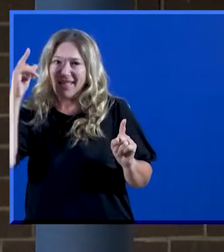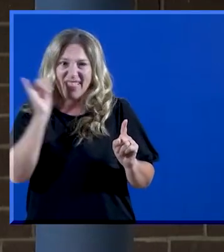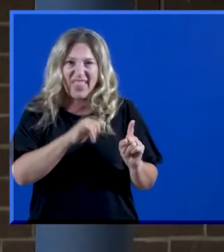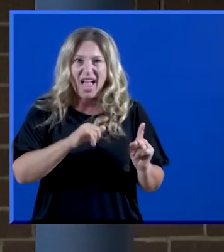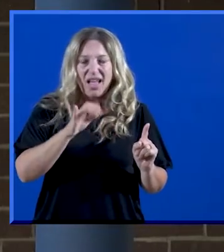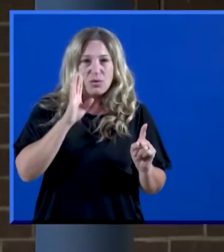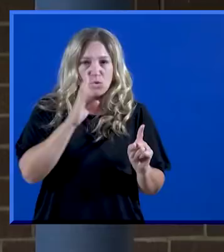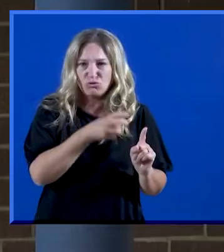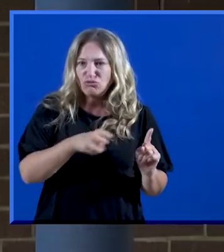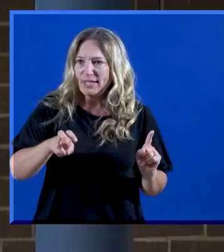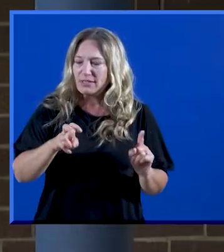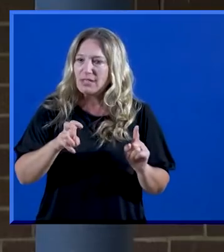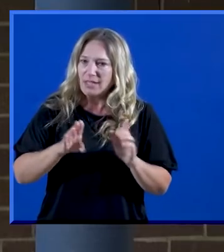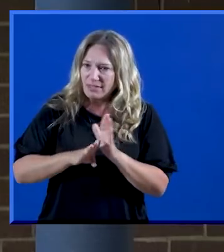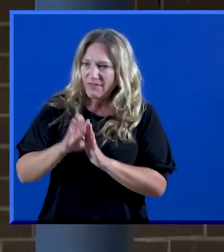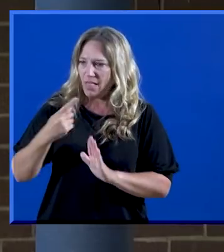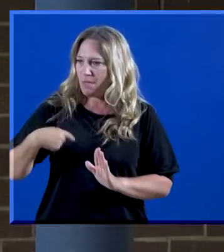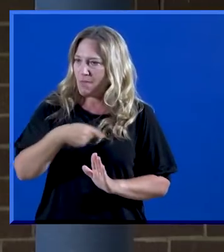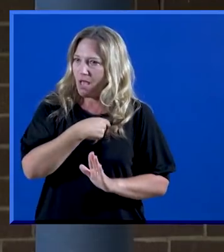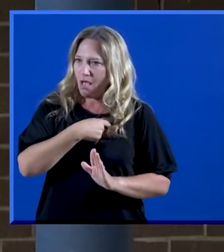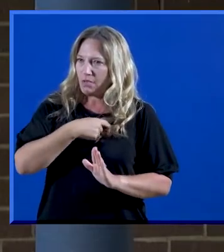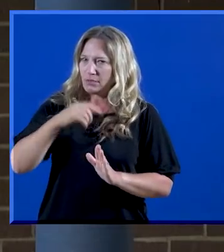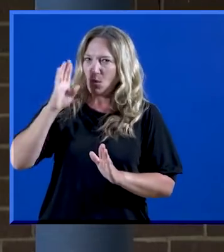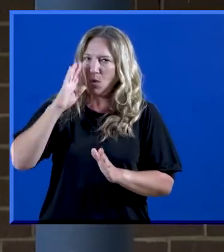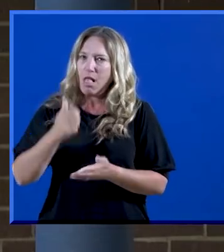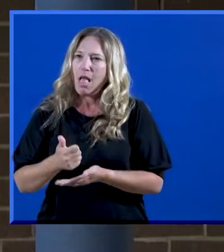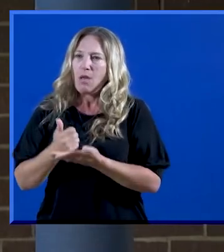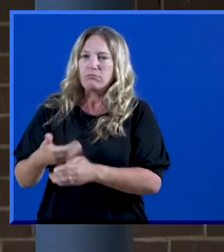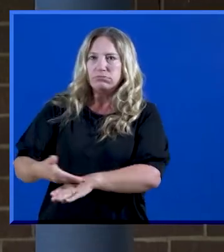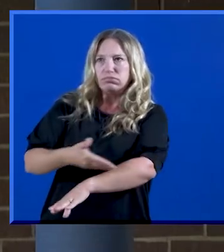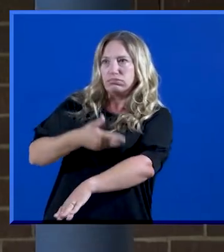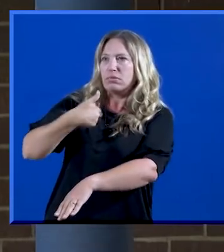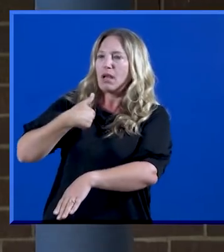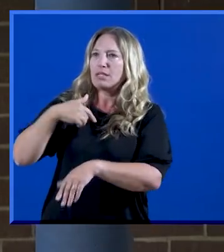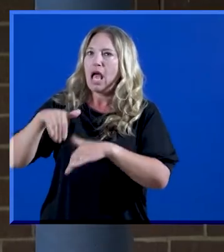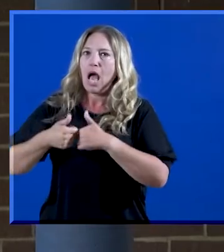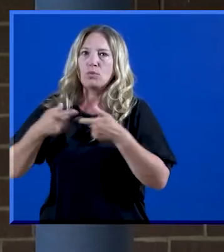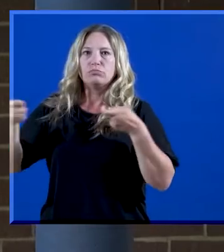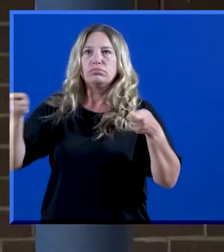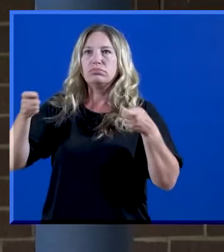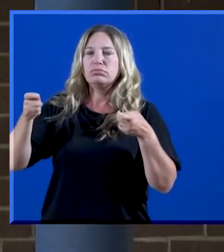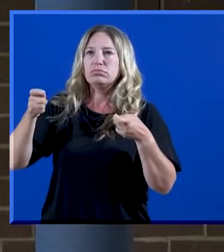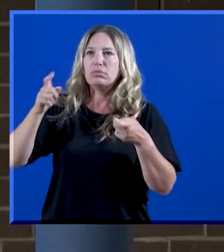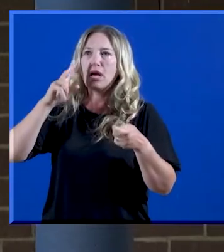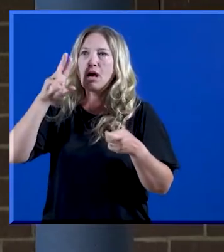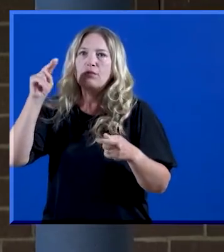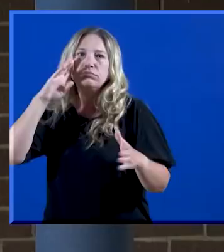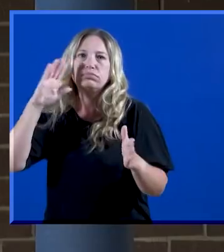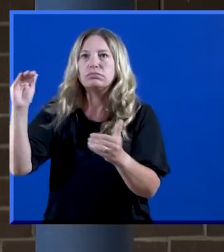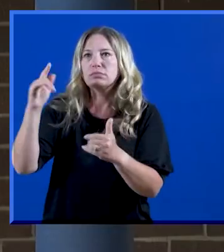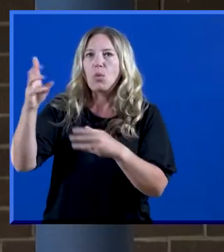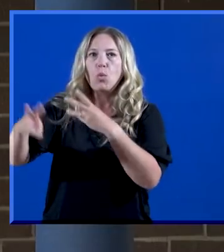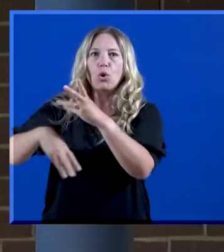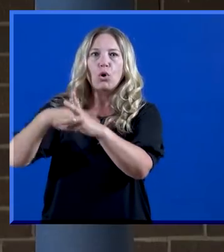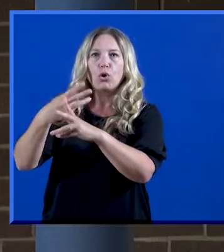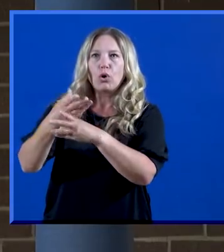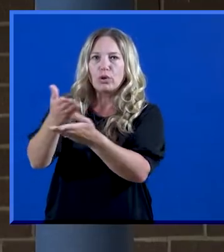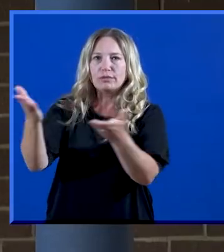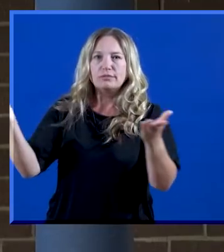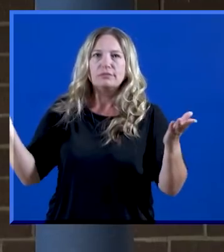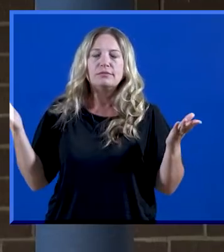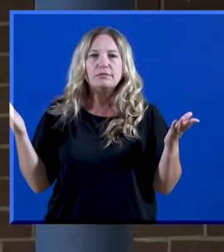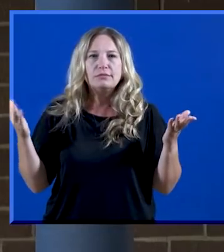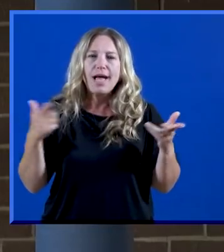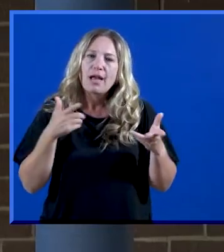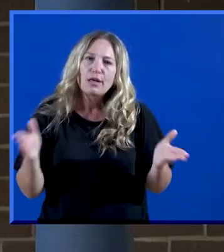transitions develop us, they shape us, and they prepare us for the unpredictability of an uncertain world. So